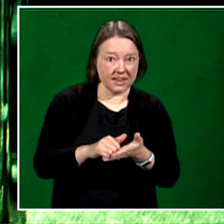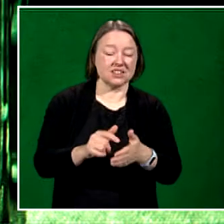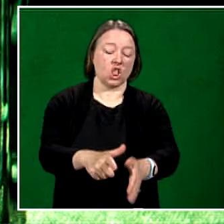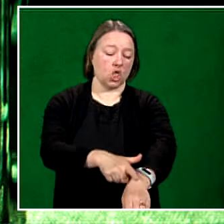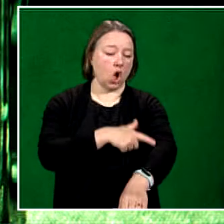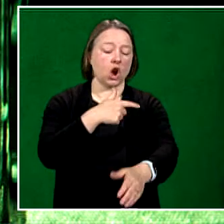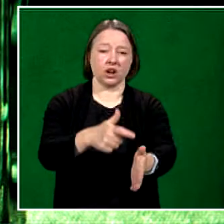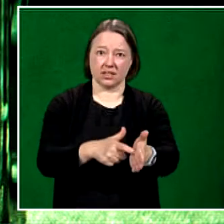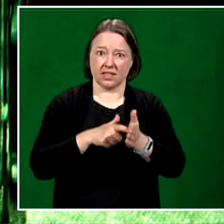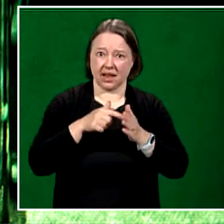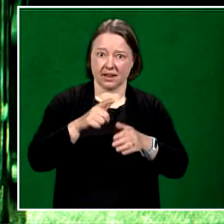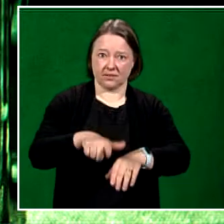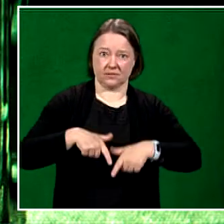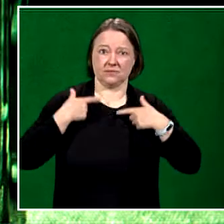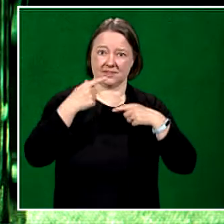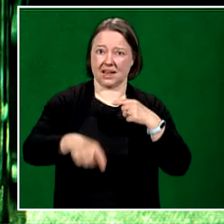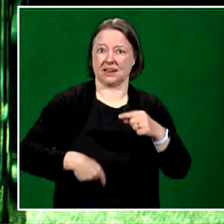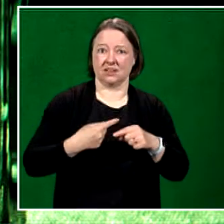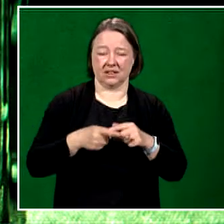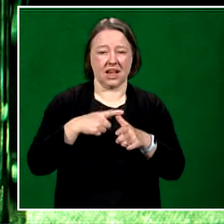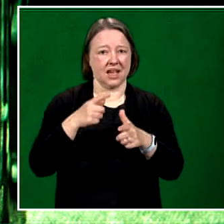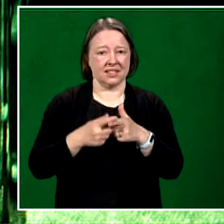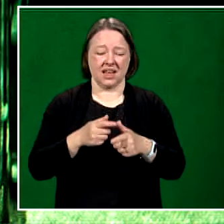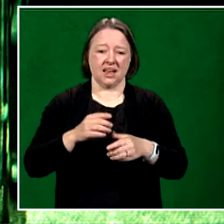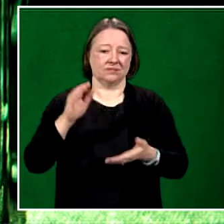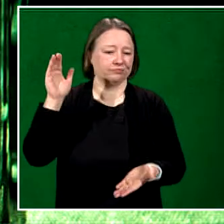to minimize the idea of waste.